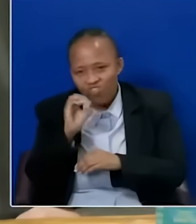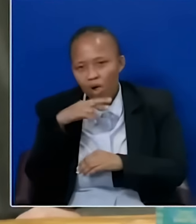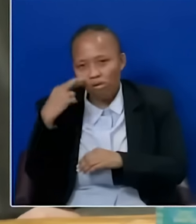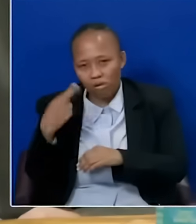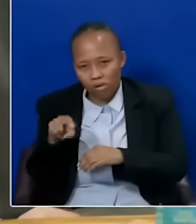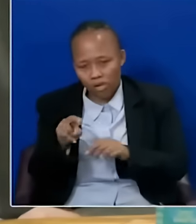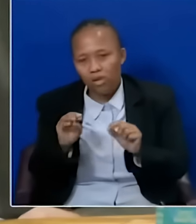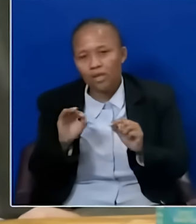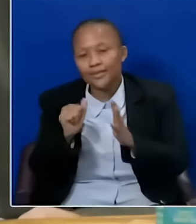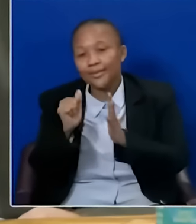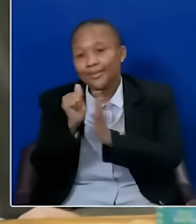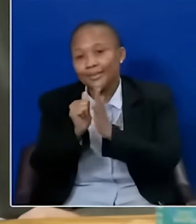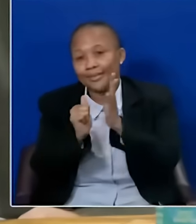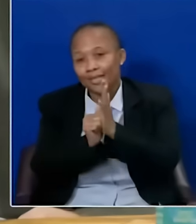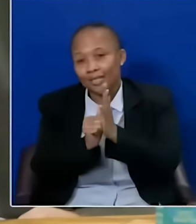the